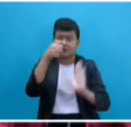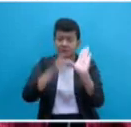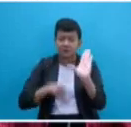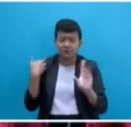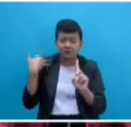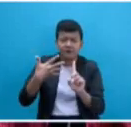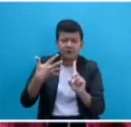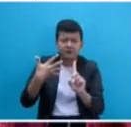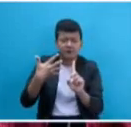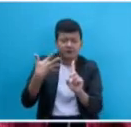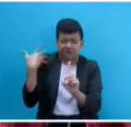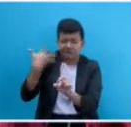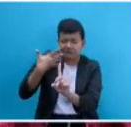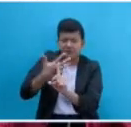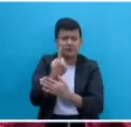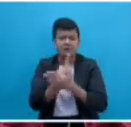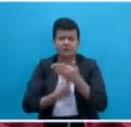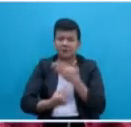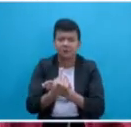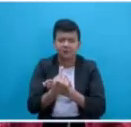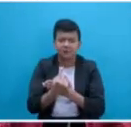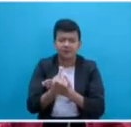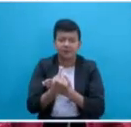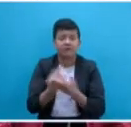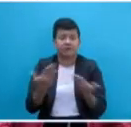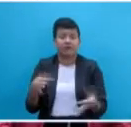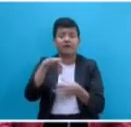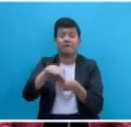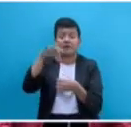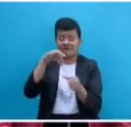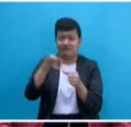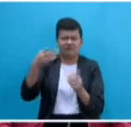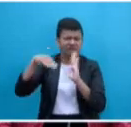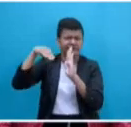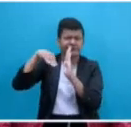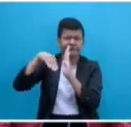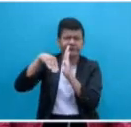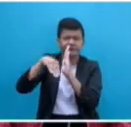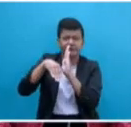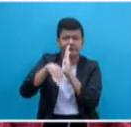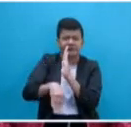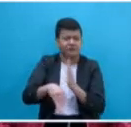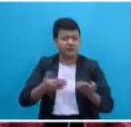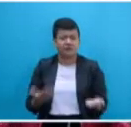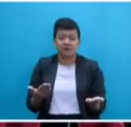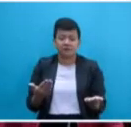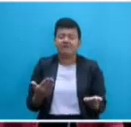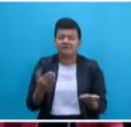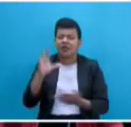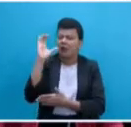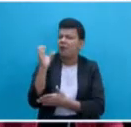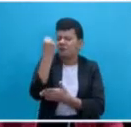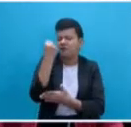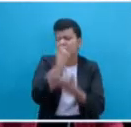promulgated Constitution, lost votes in the 2018 general election. They lost in the winning percentage and lost